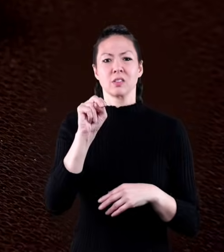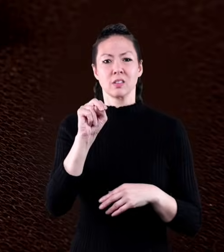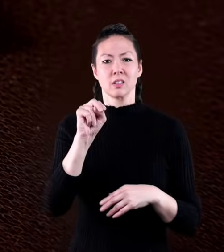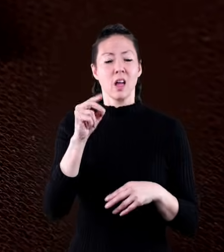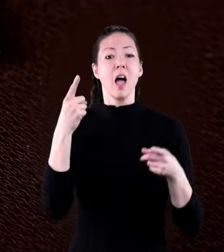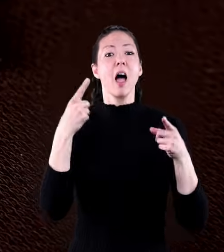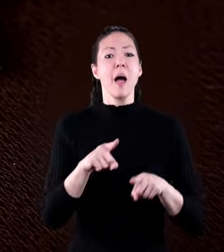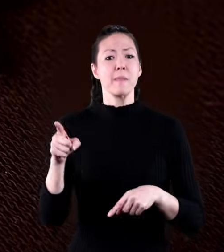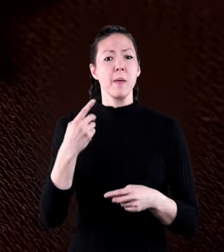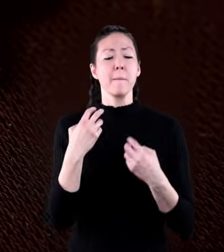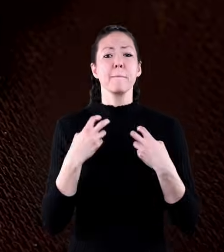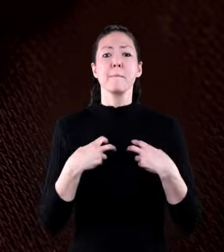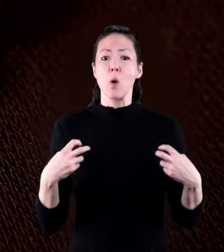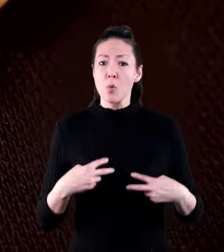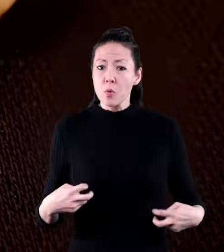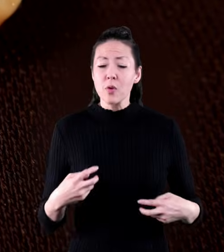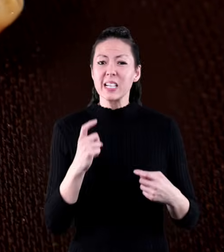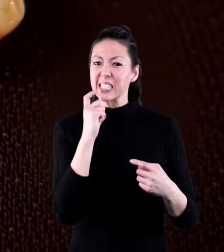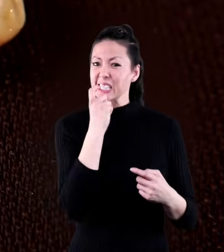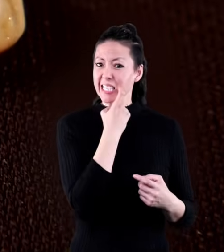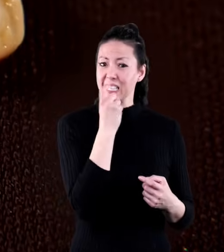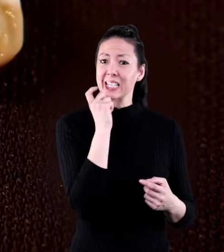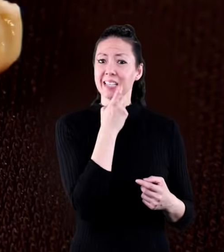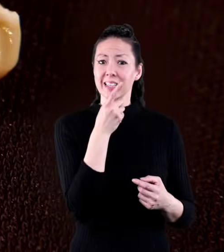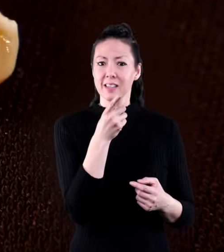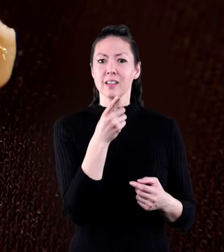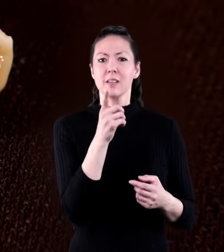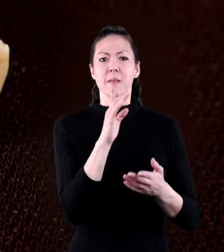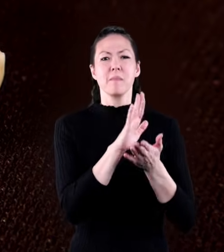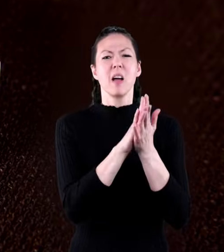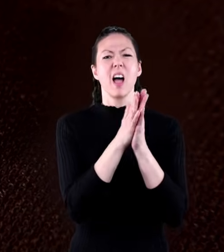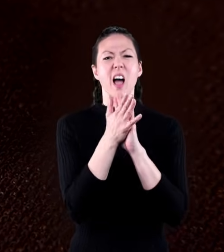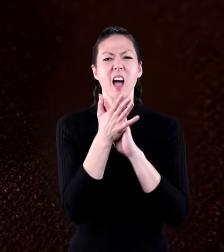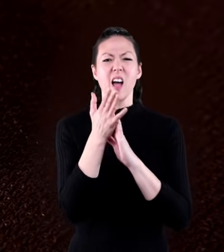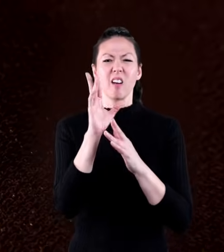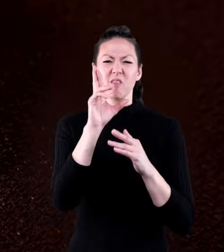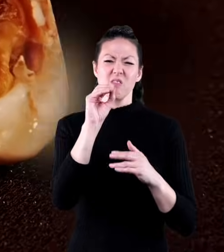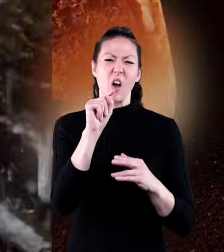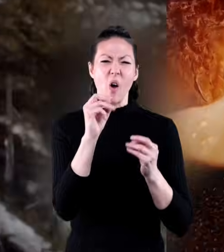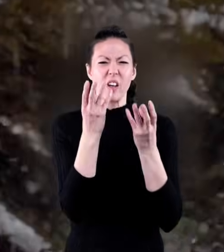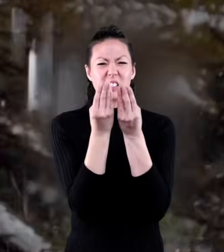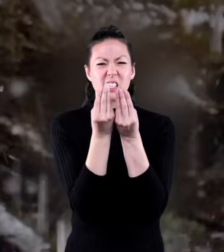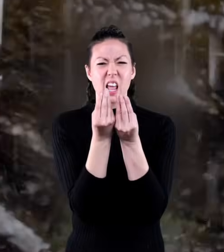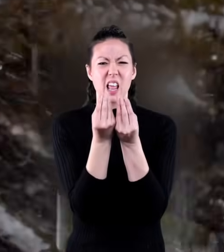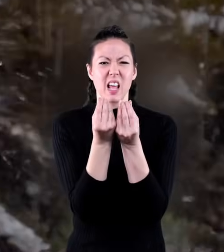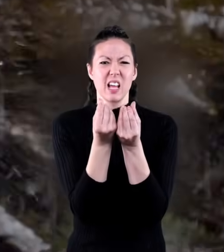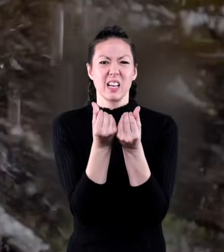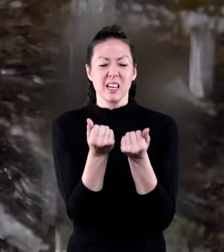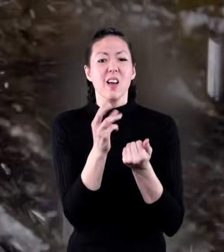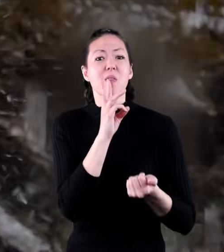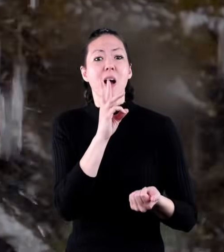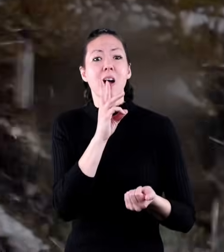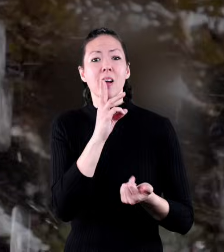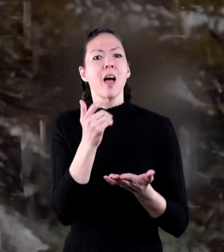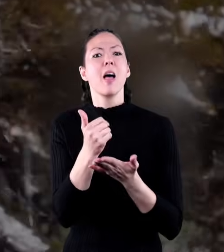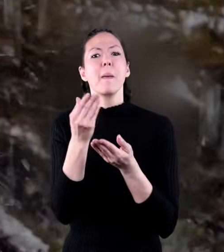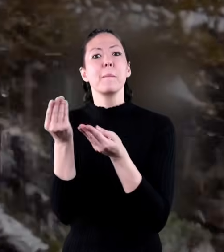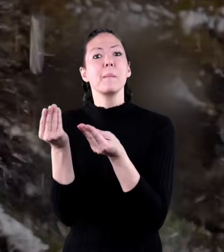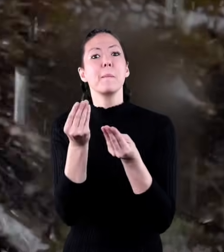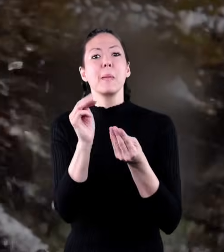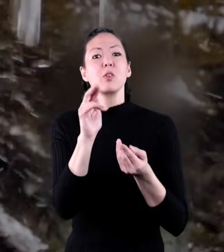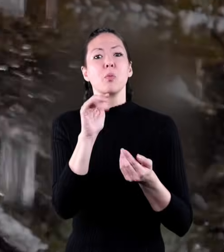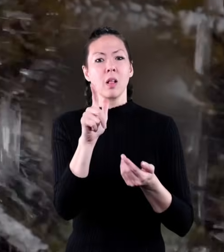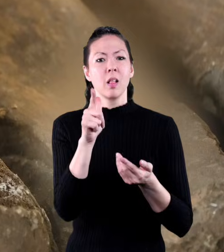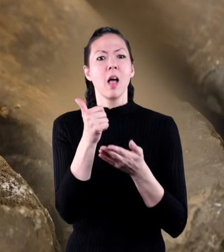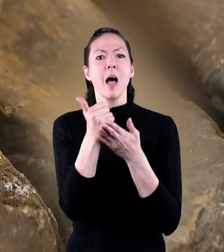What happens is, as bones and teeth and other parts start to rot or decay, water carrying minerals can seep